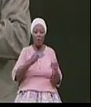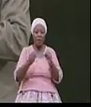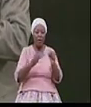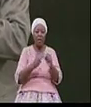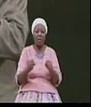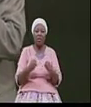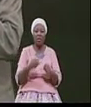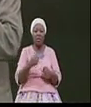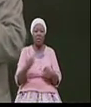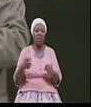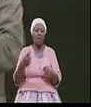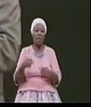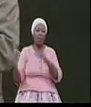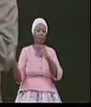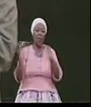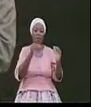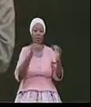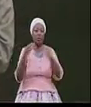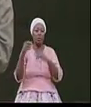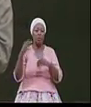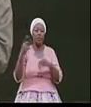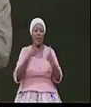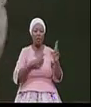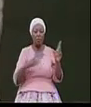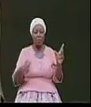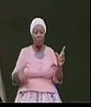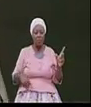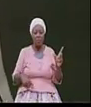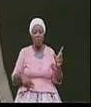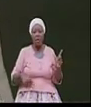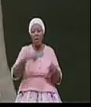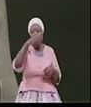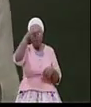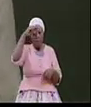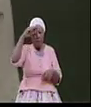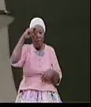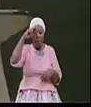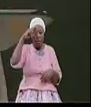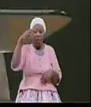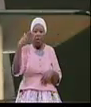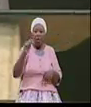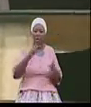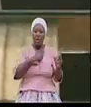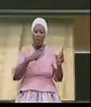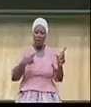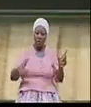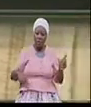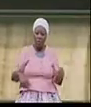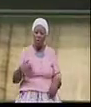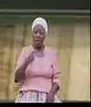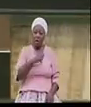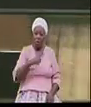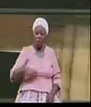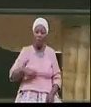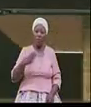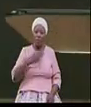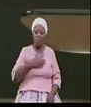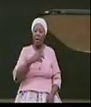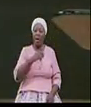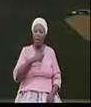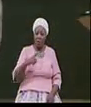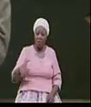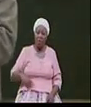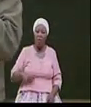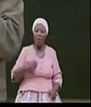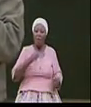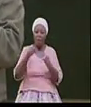fighteth the battle of the Lord. Because the Lord, my Lord,